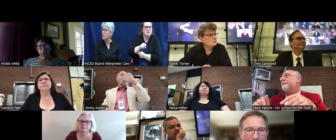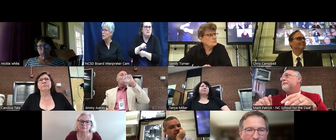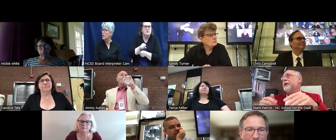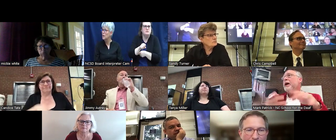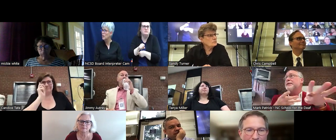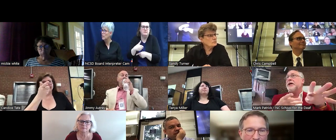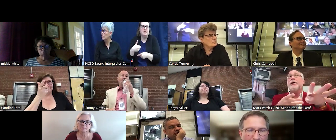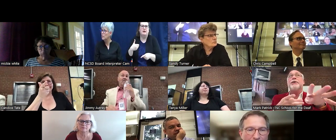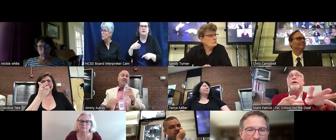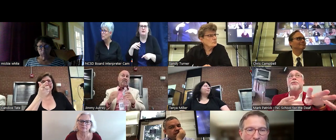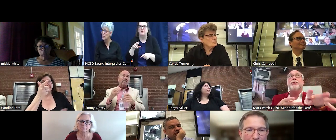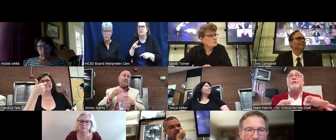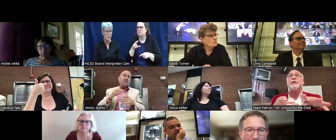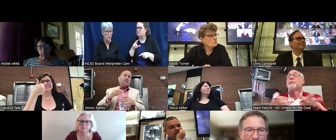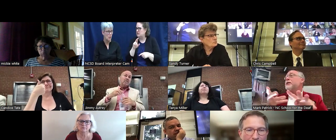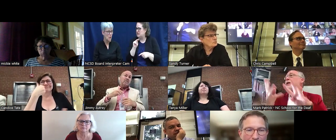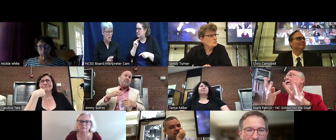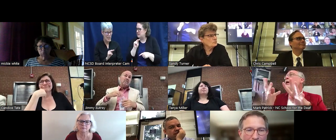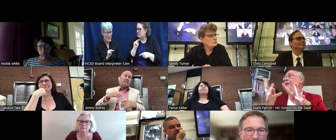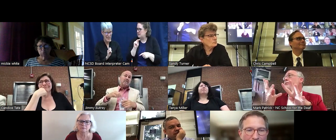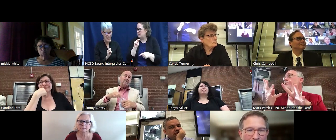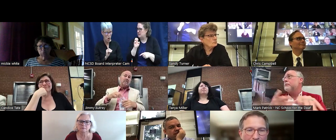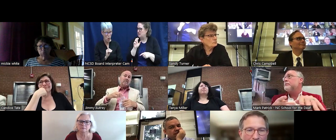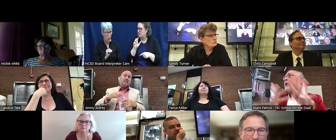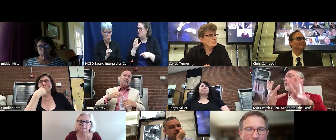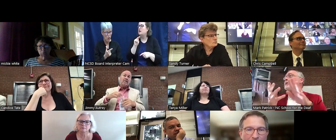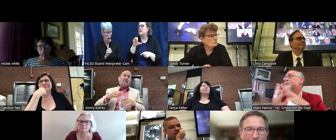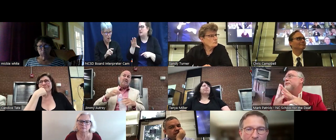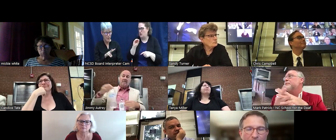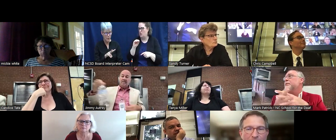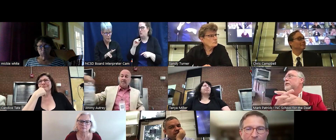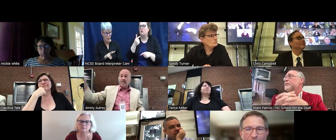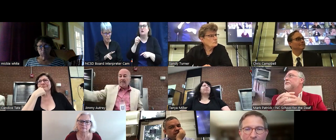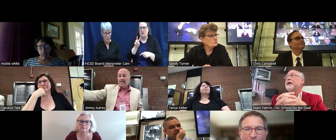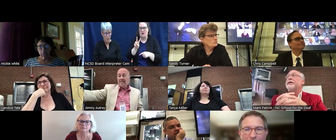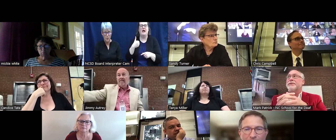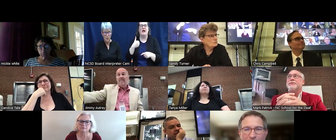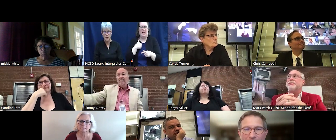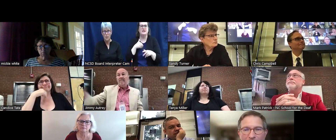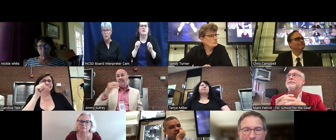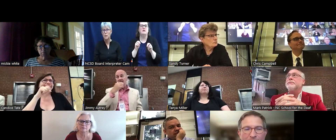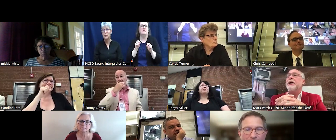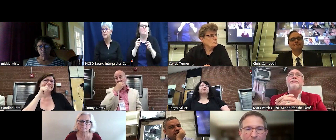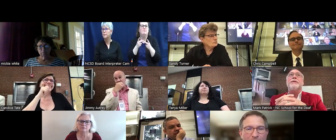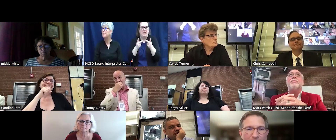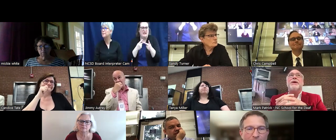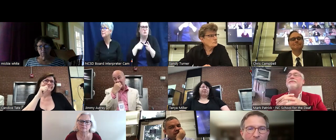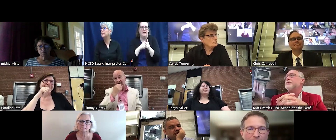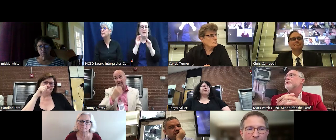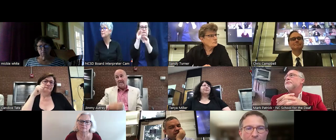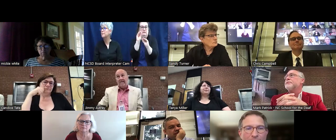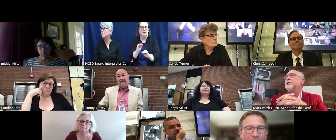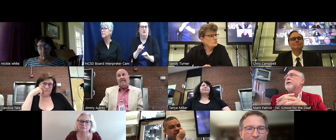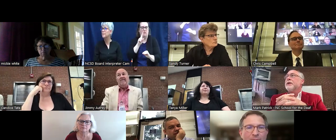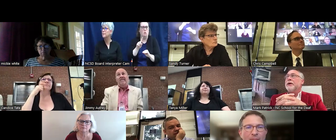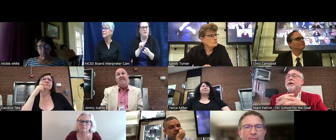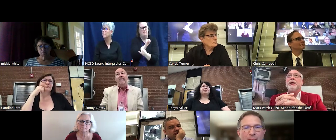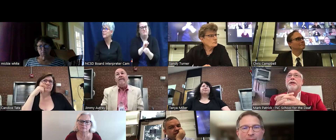NeoGov has an area in which that we can upload that up into those final systems that we have to